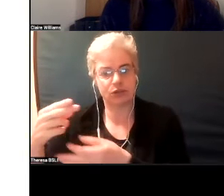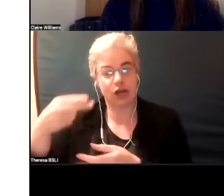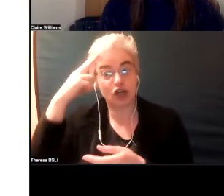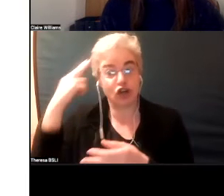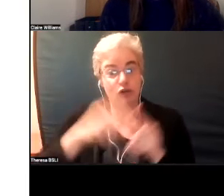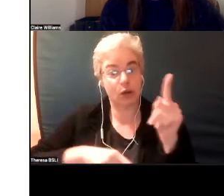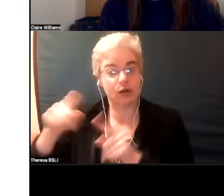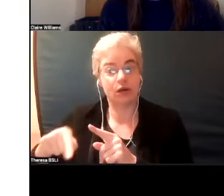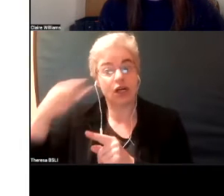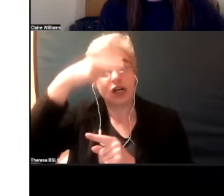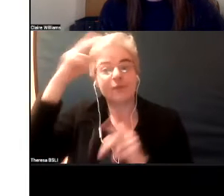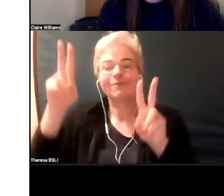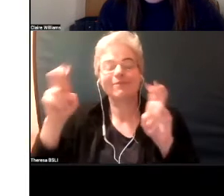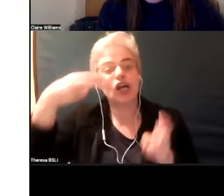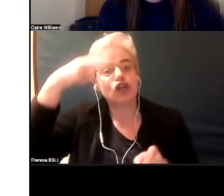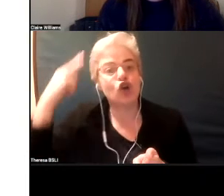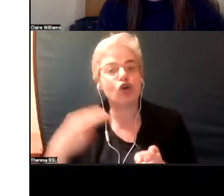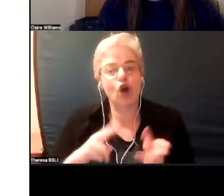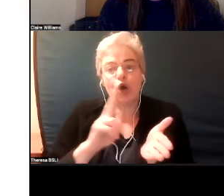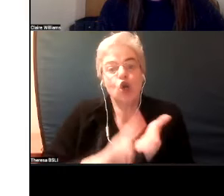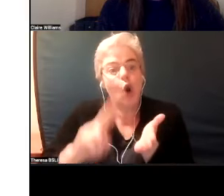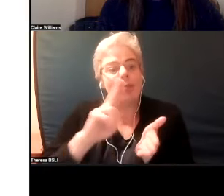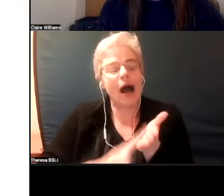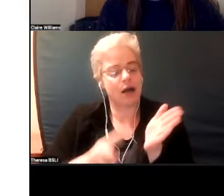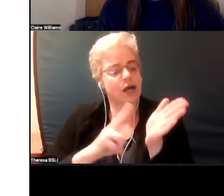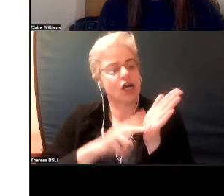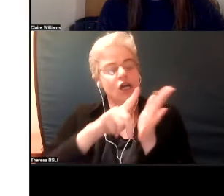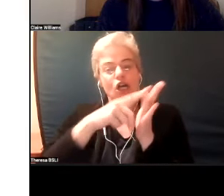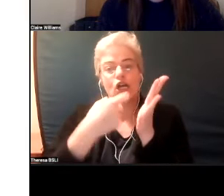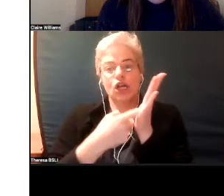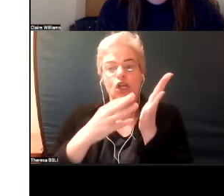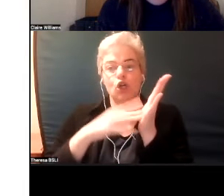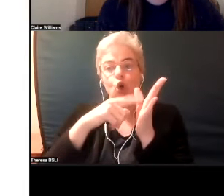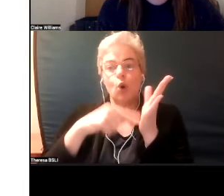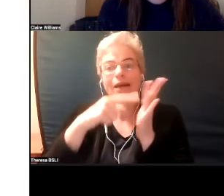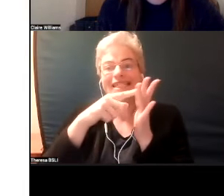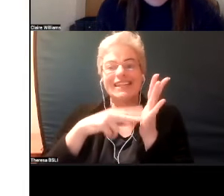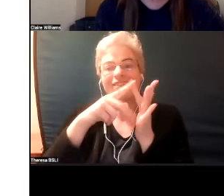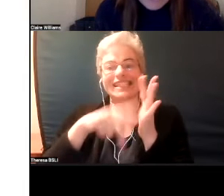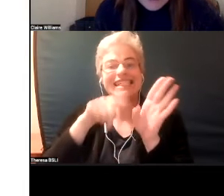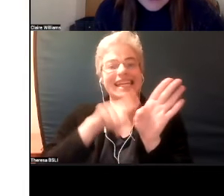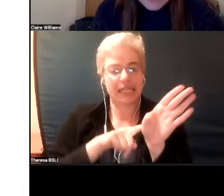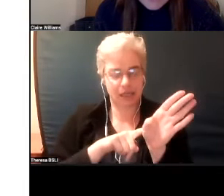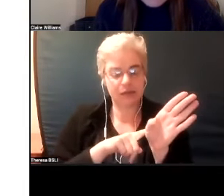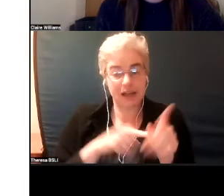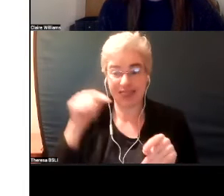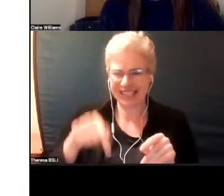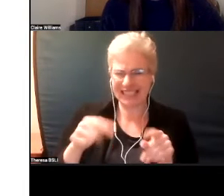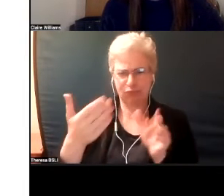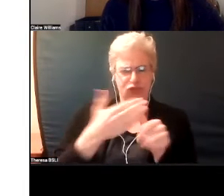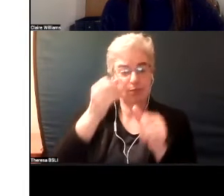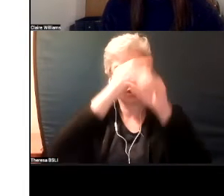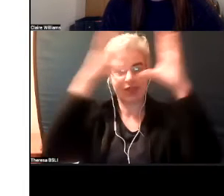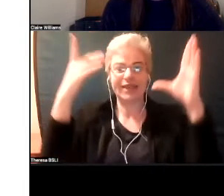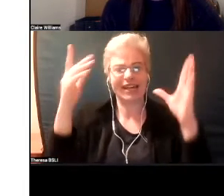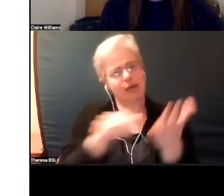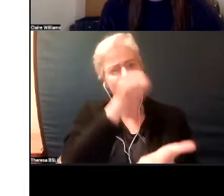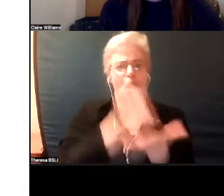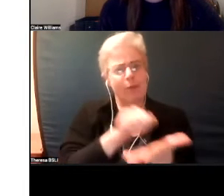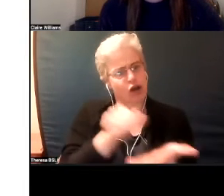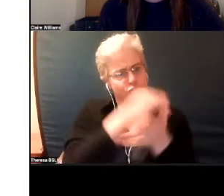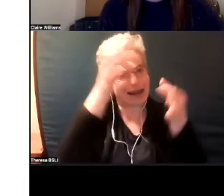of neuronormativity. And for this, I borrow from Damien Milton. This is the primary idea that there is a proper or correct